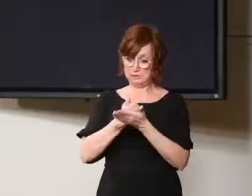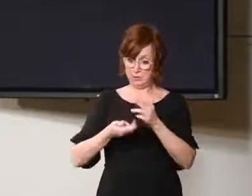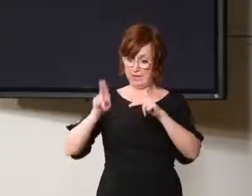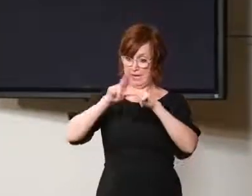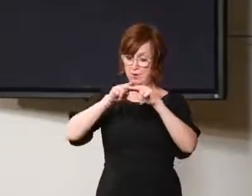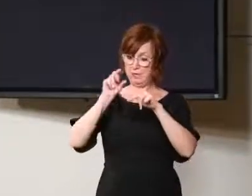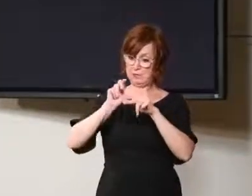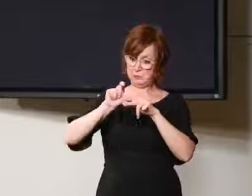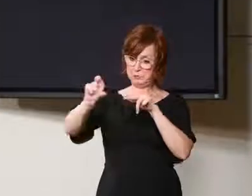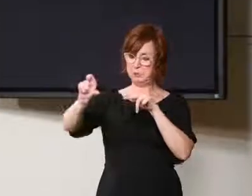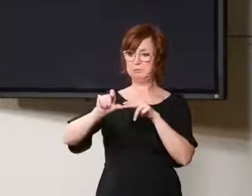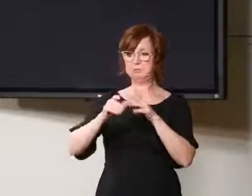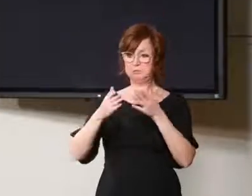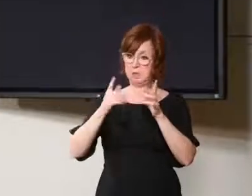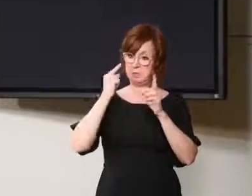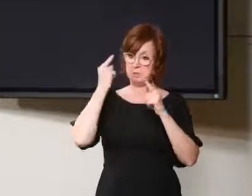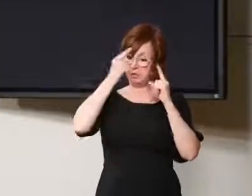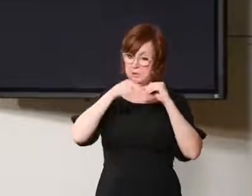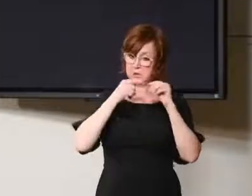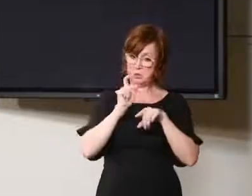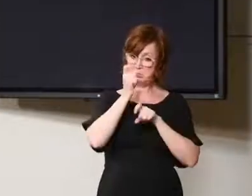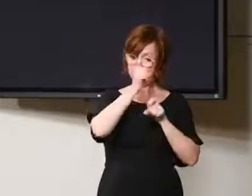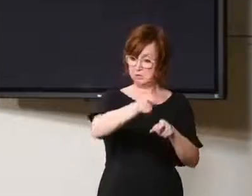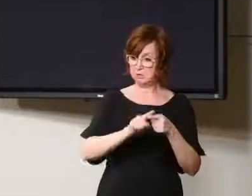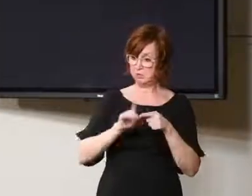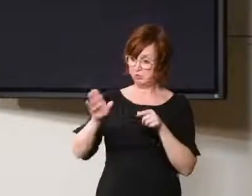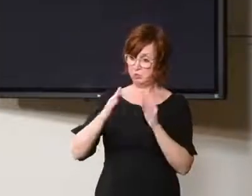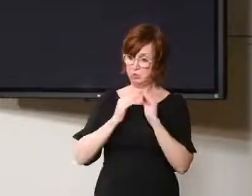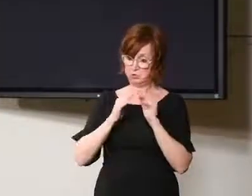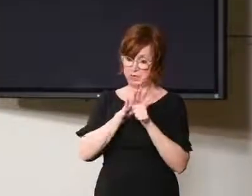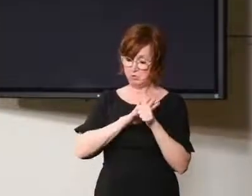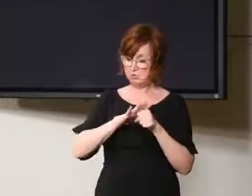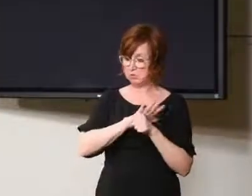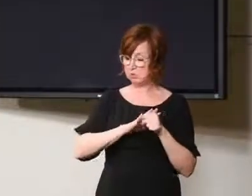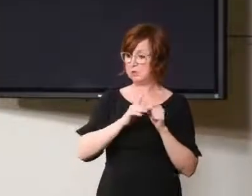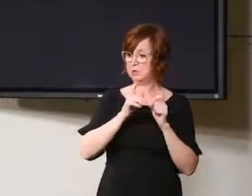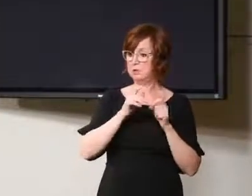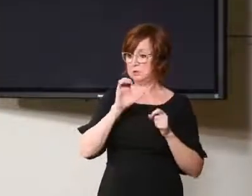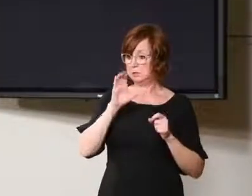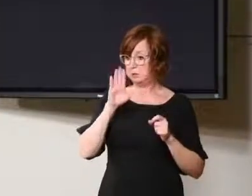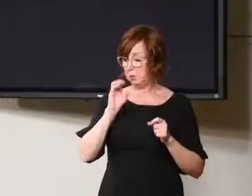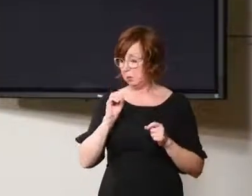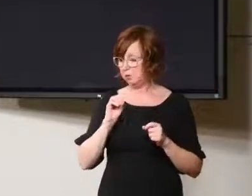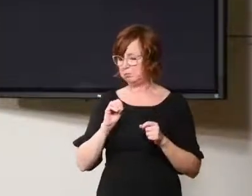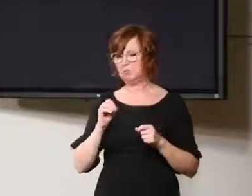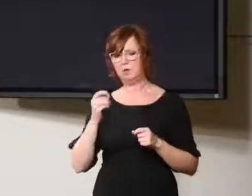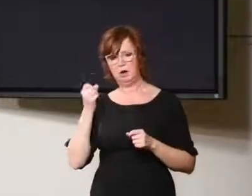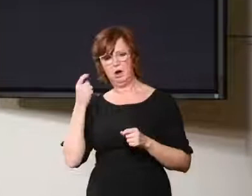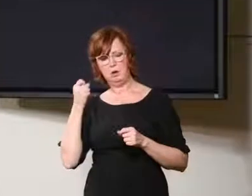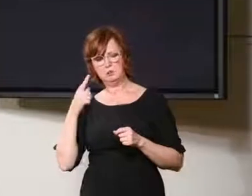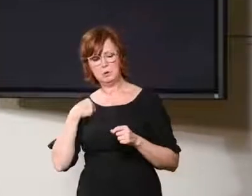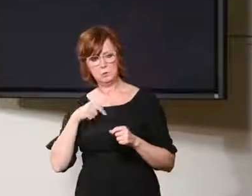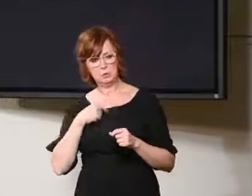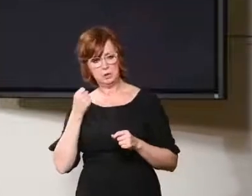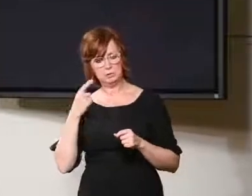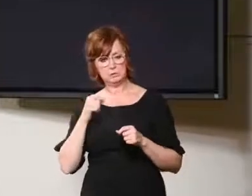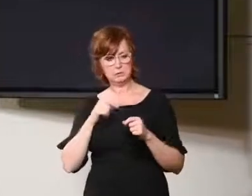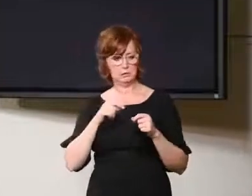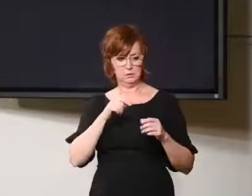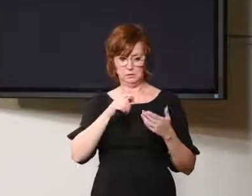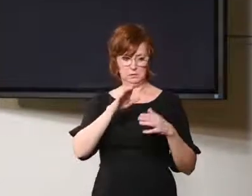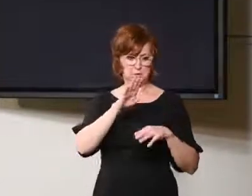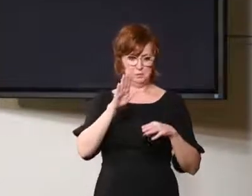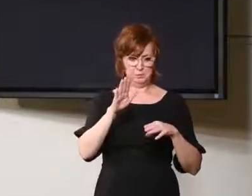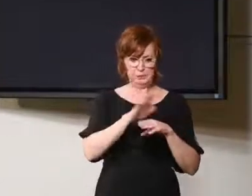our community-based organizations in their respective communities, understanding that we have businesses that normally, businesses and individuals that